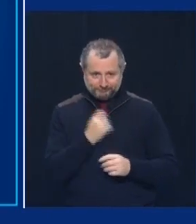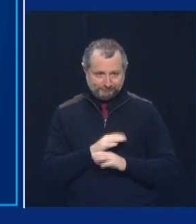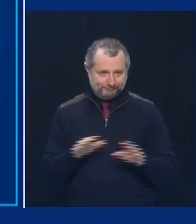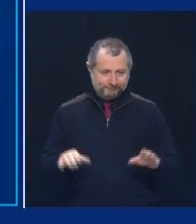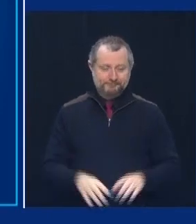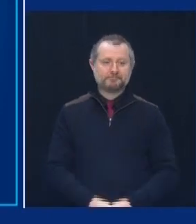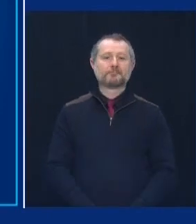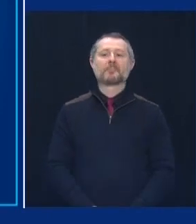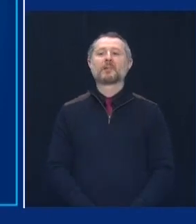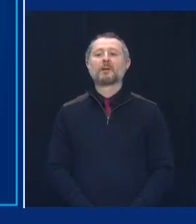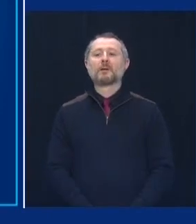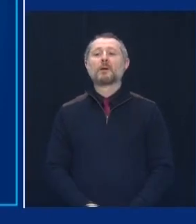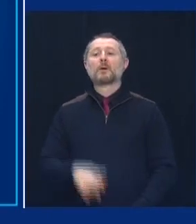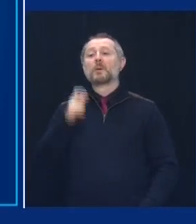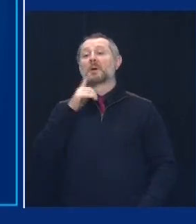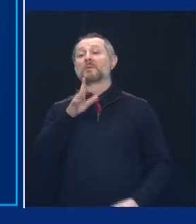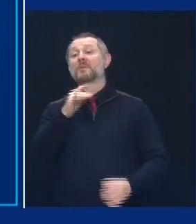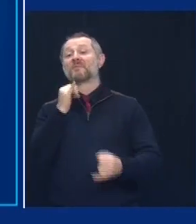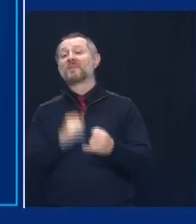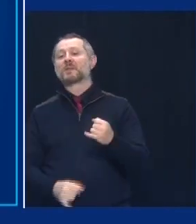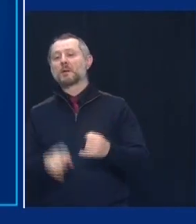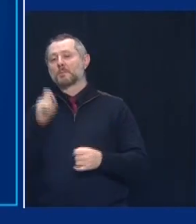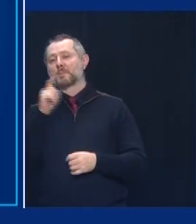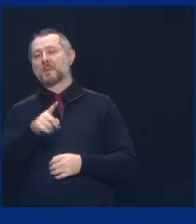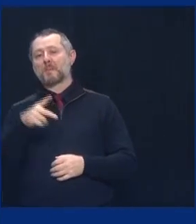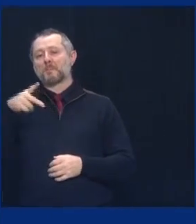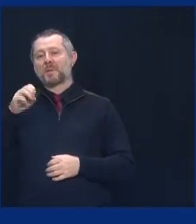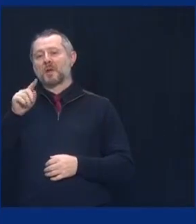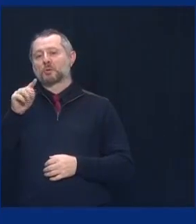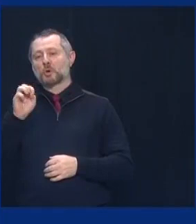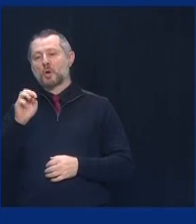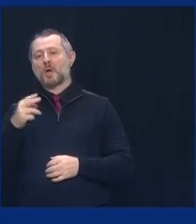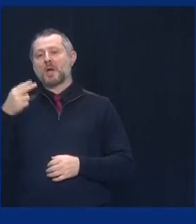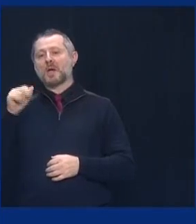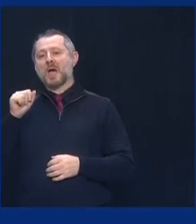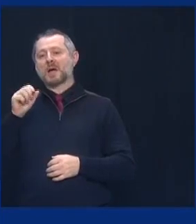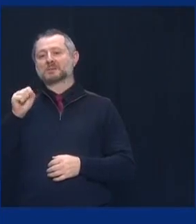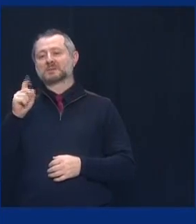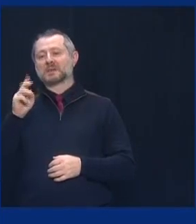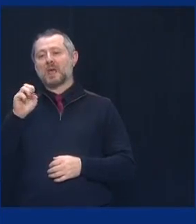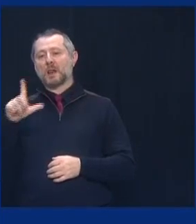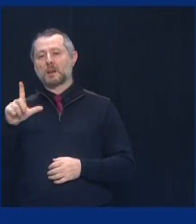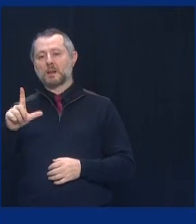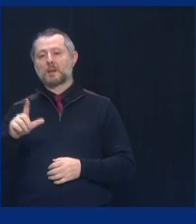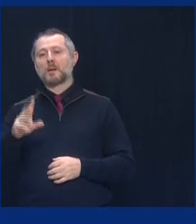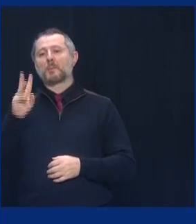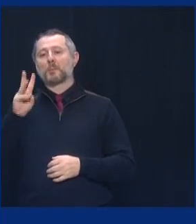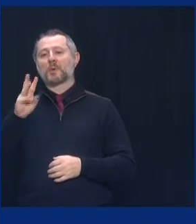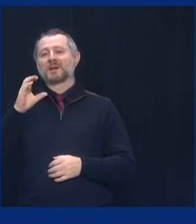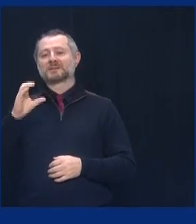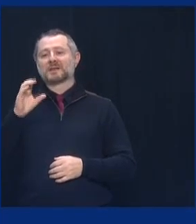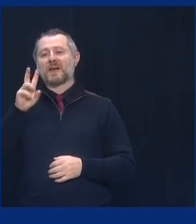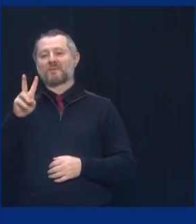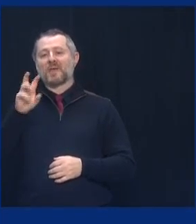Your final question comes from Pete Haskell at WCBS. Pete, your line is now open. Please unmute your microphone.